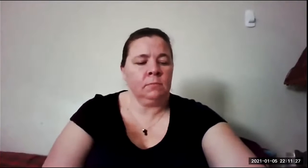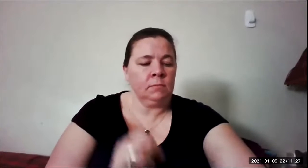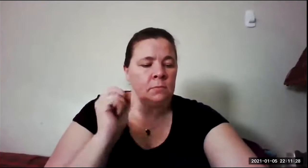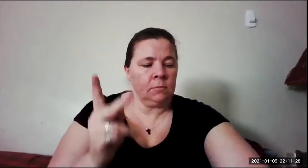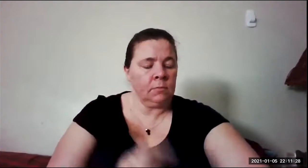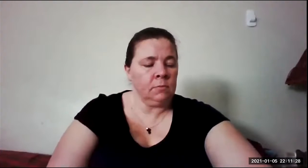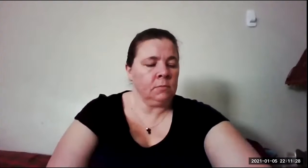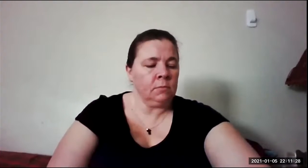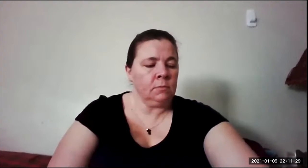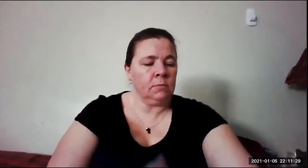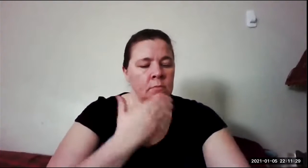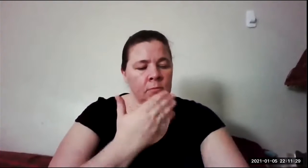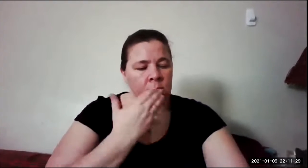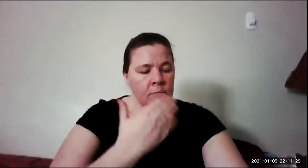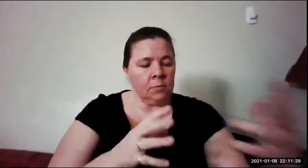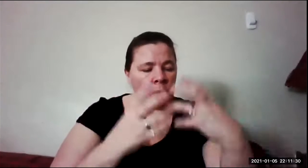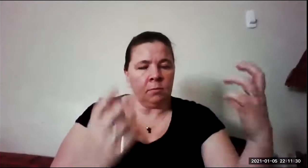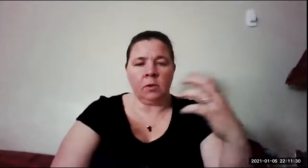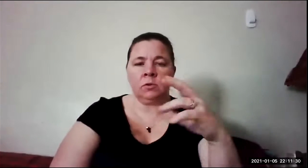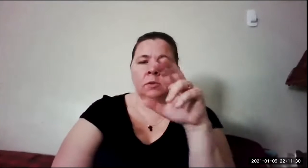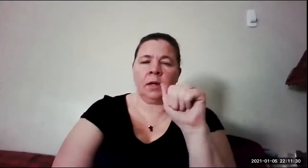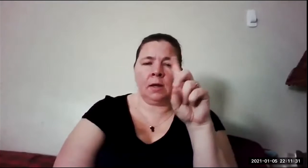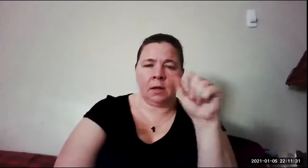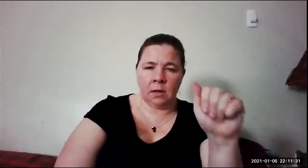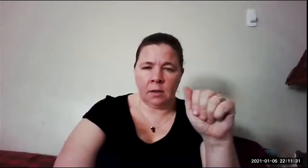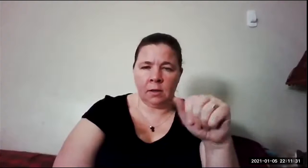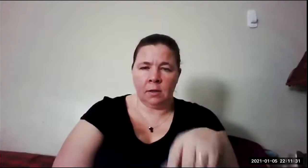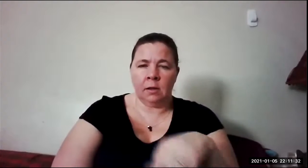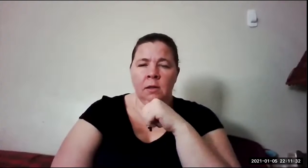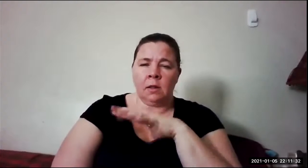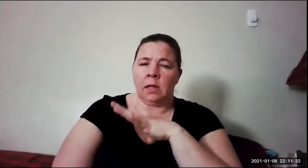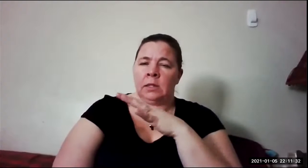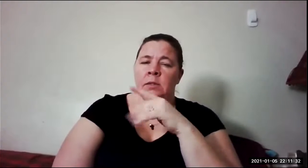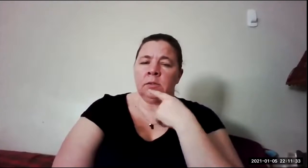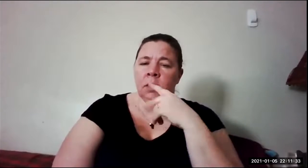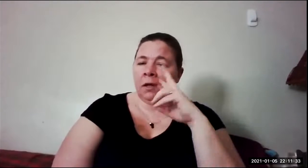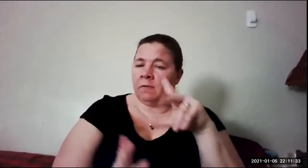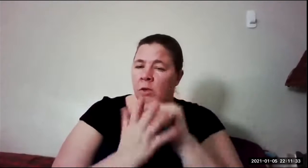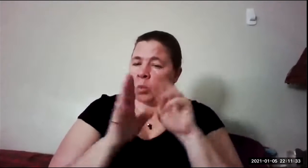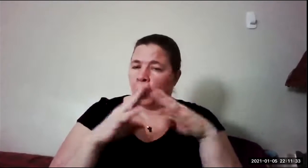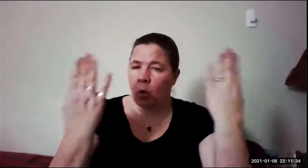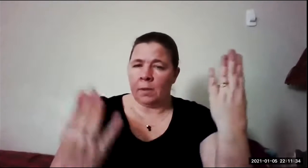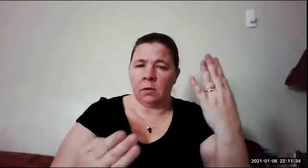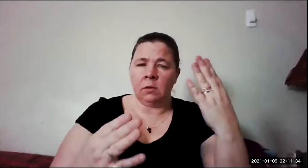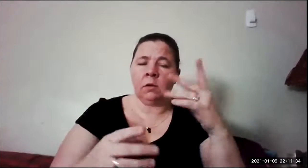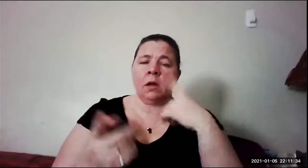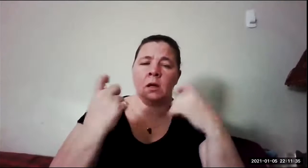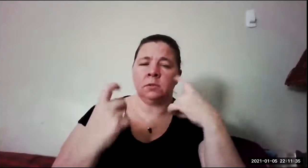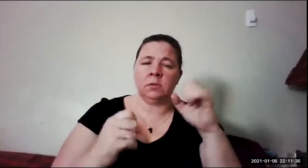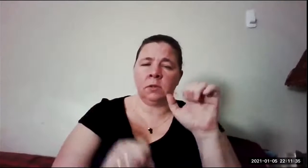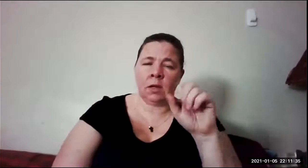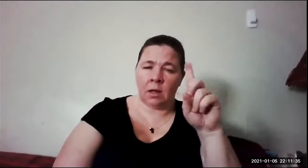Okay. Thank you so much, Marina. Thank you, Dada. Ladies and gentlemen, make sure your video is open while you're asking your question,